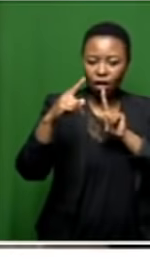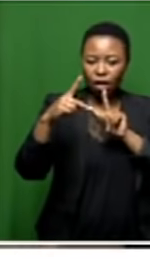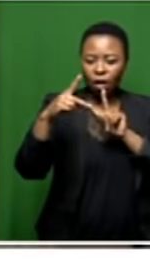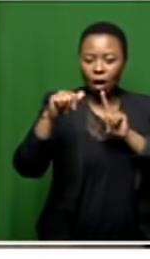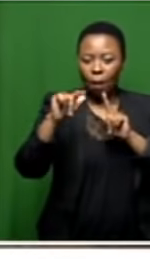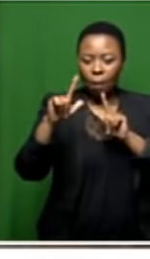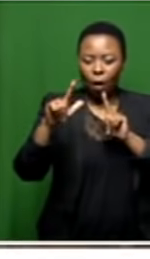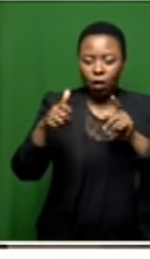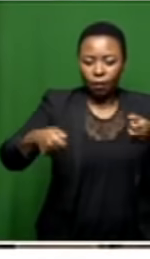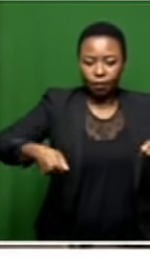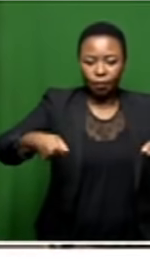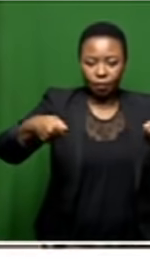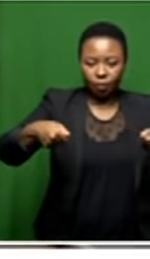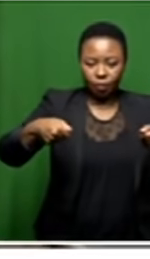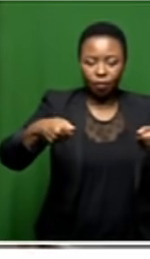bearers.